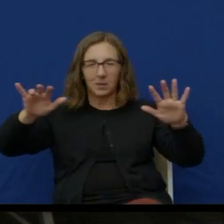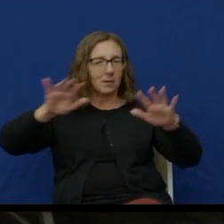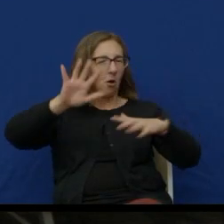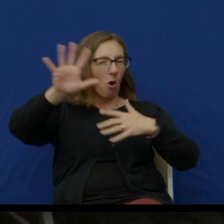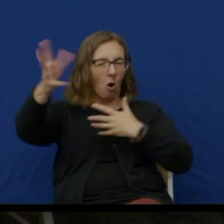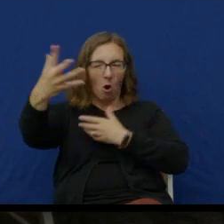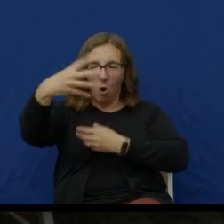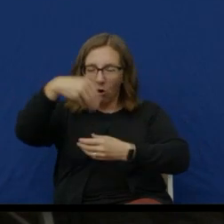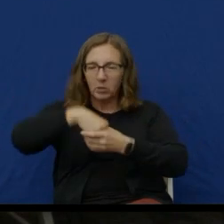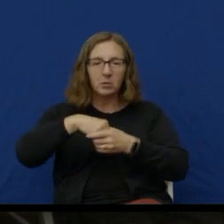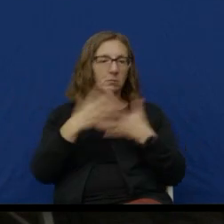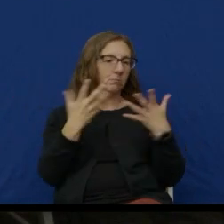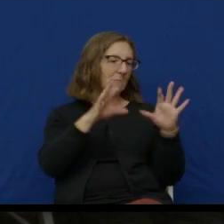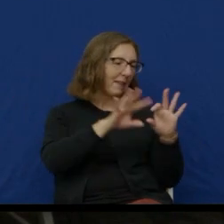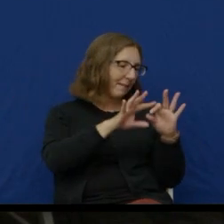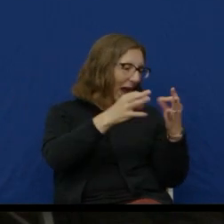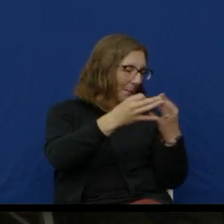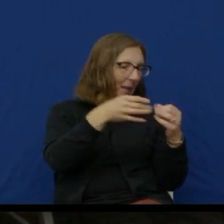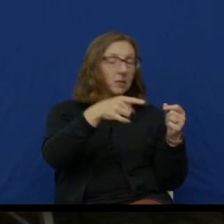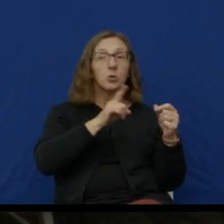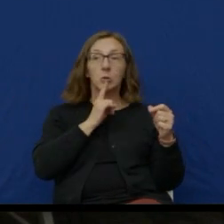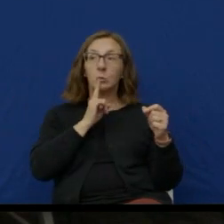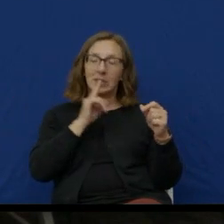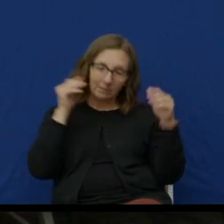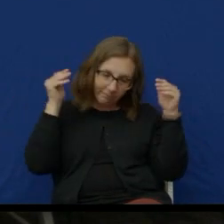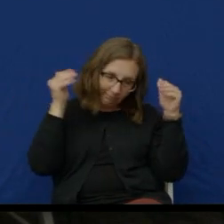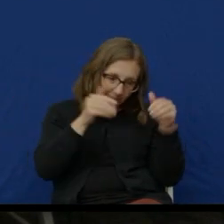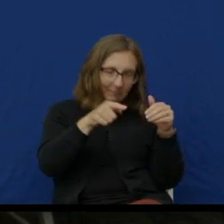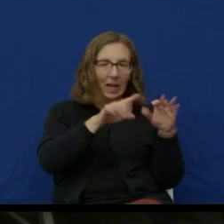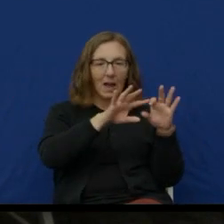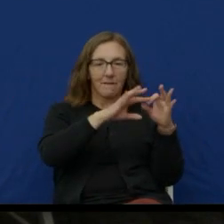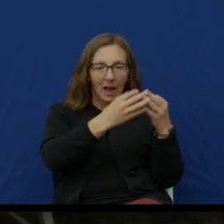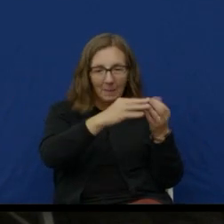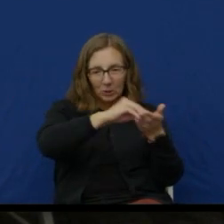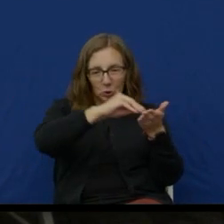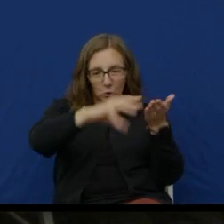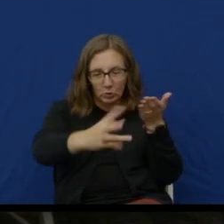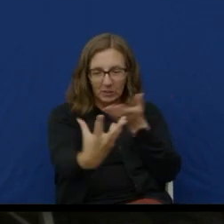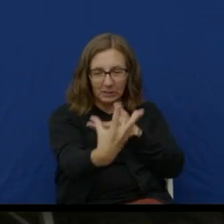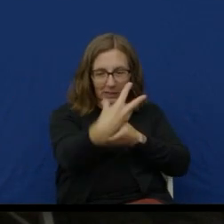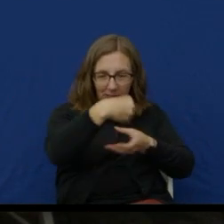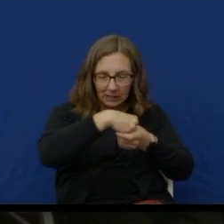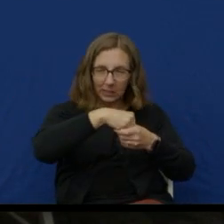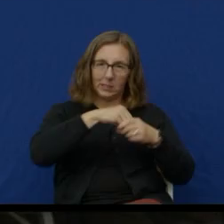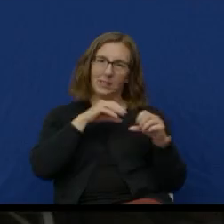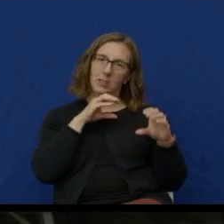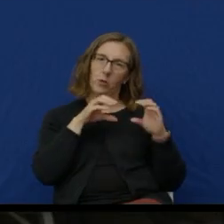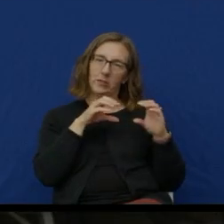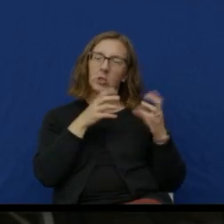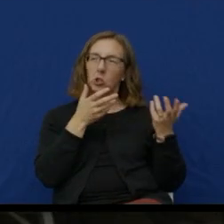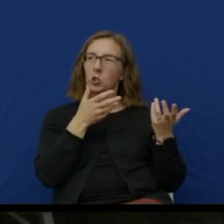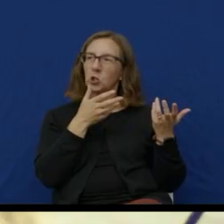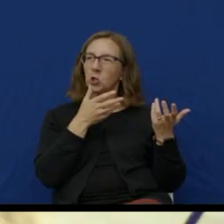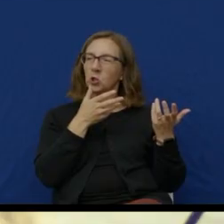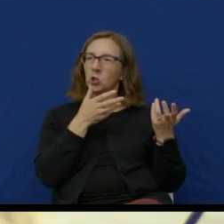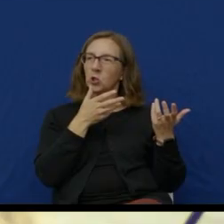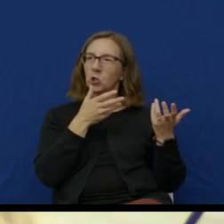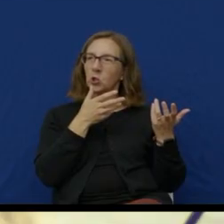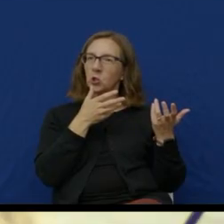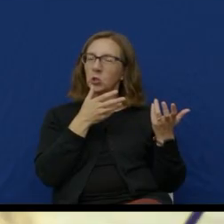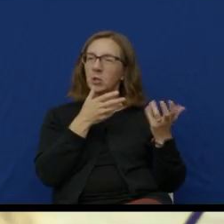sectors, families. We really tried to center families and students in the conversation as well. So,